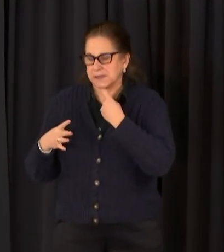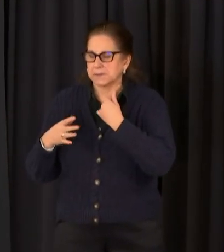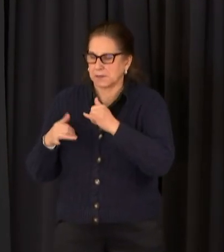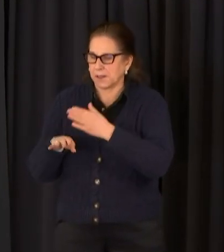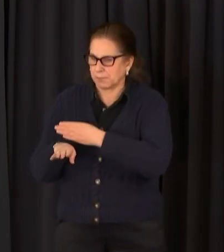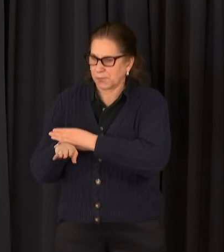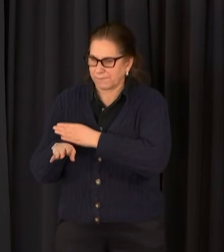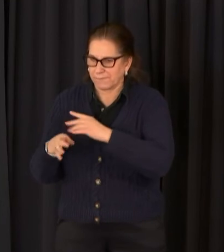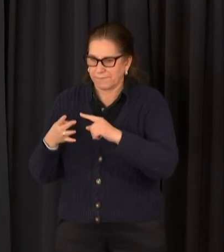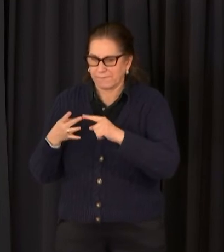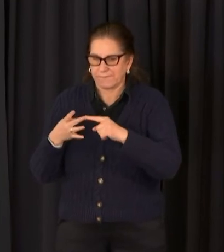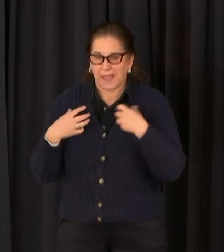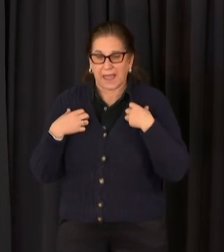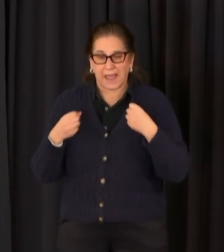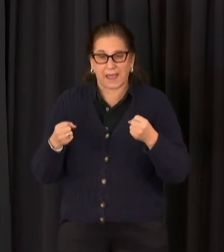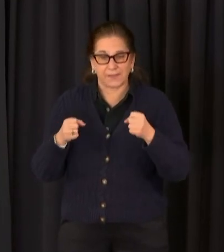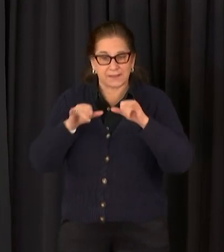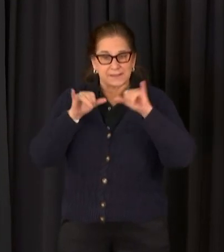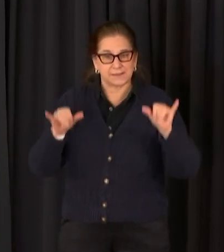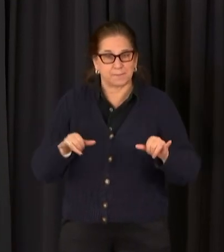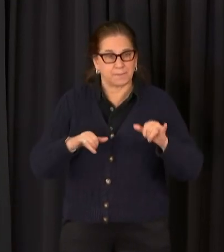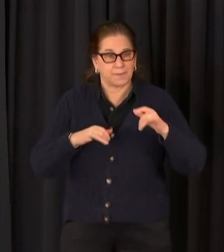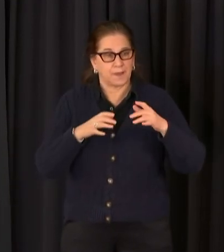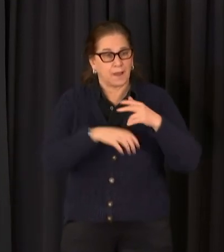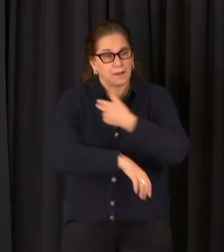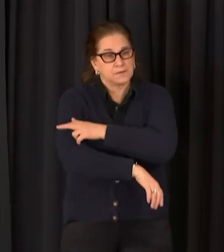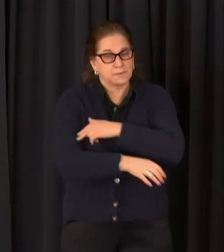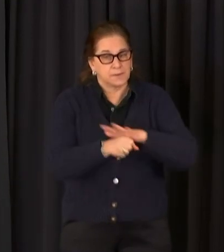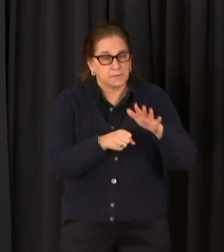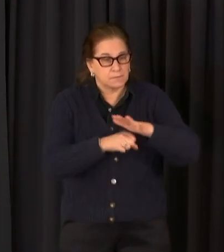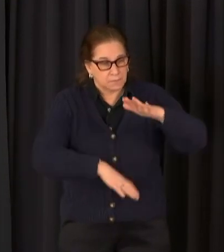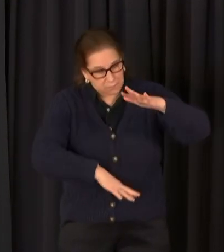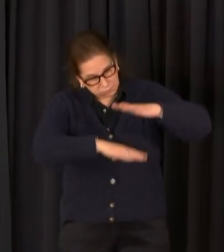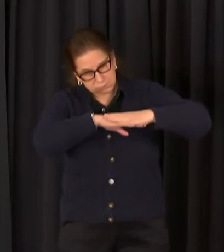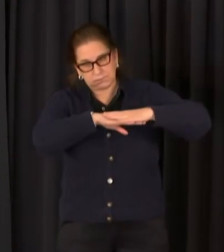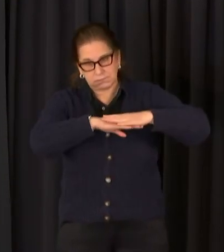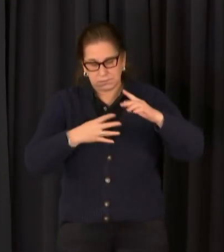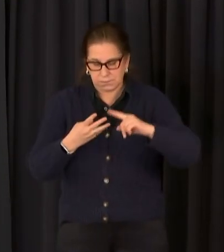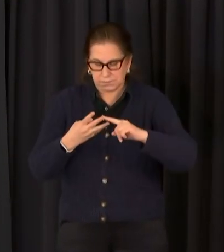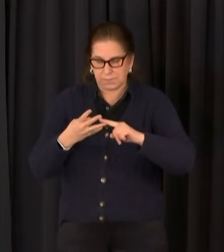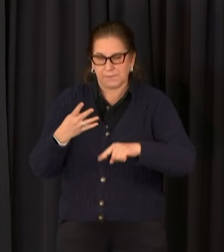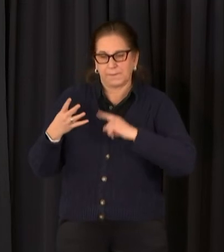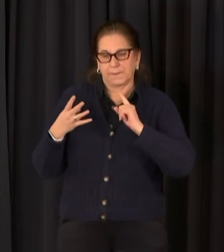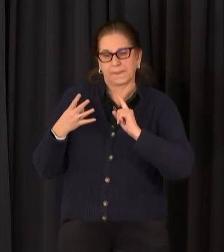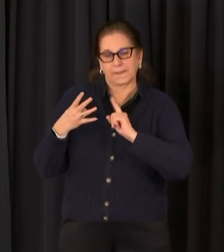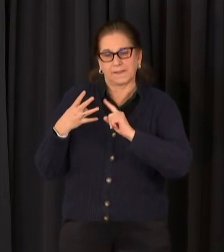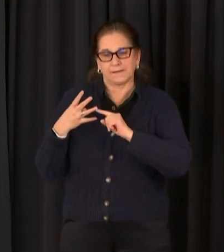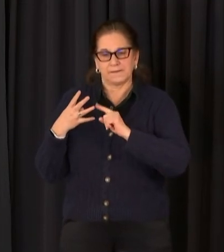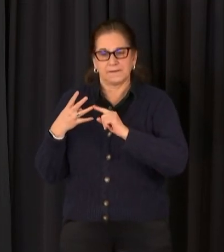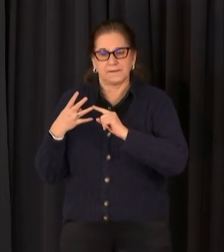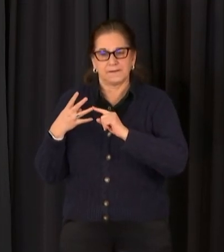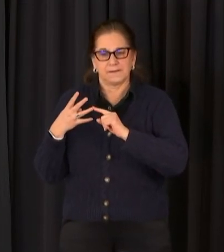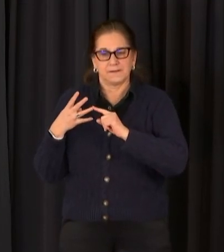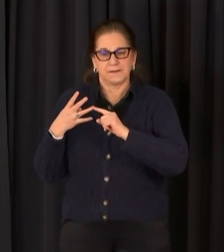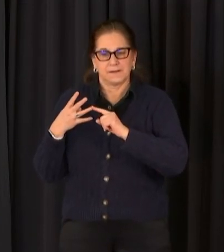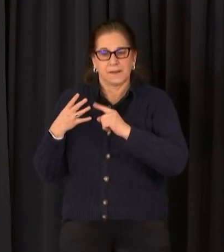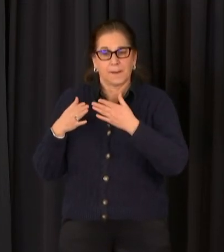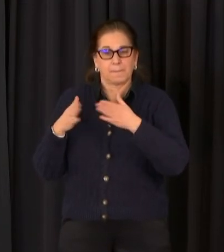Health system capacity, again, 1 metric in the red, also improving. Public health